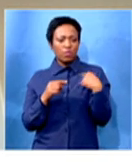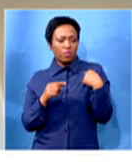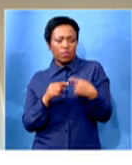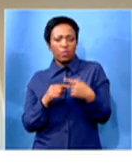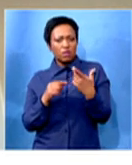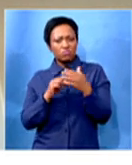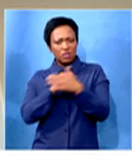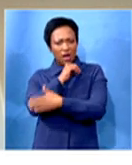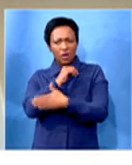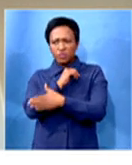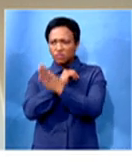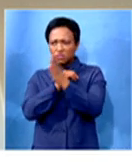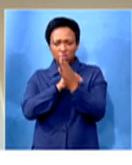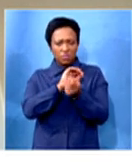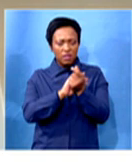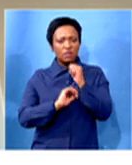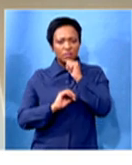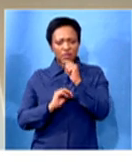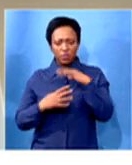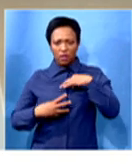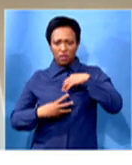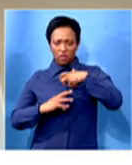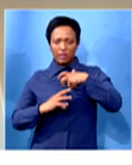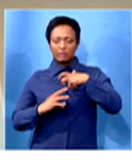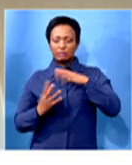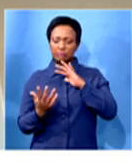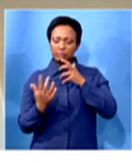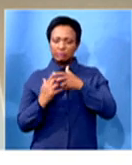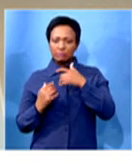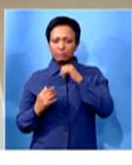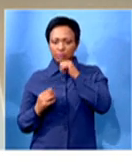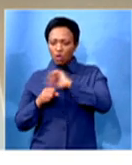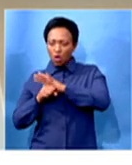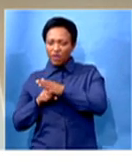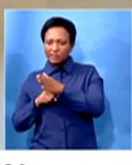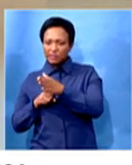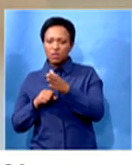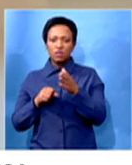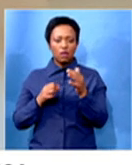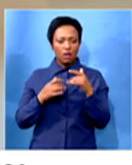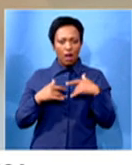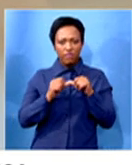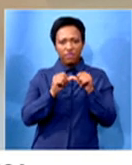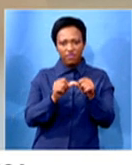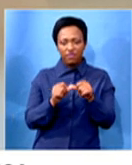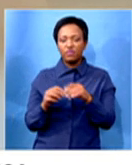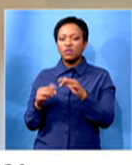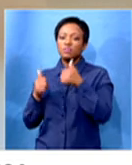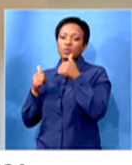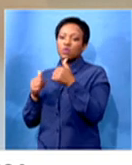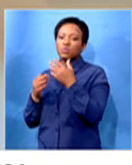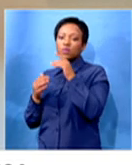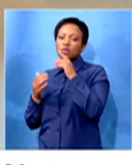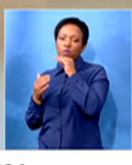country, whilst adapting to this new era. Professor, it's been a pleasure speaking to you. Thank you so much